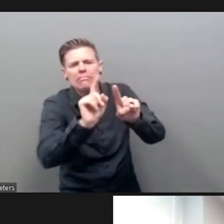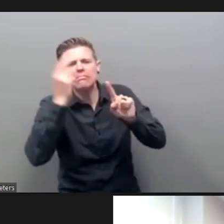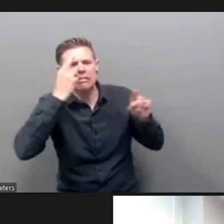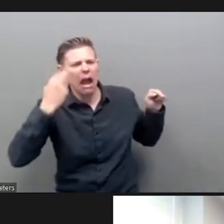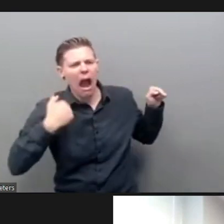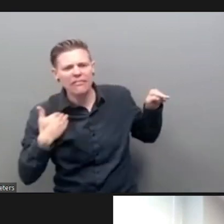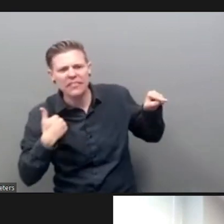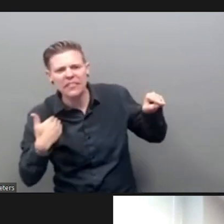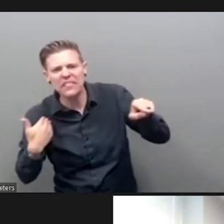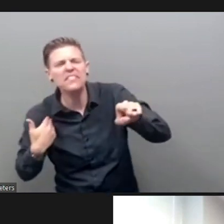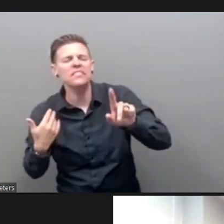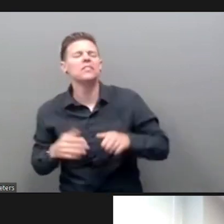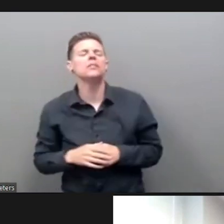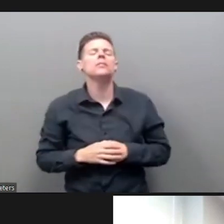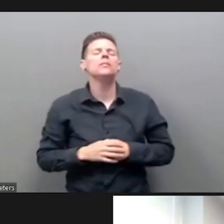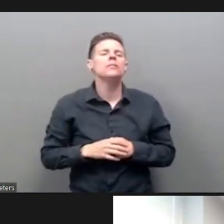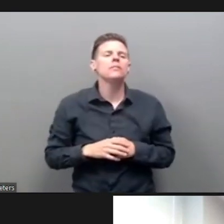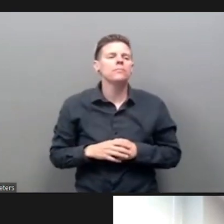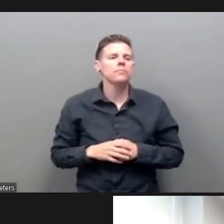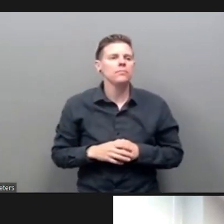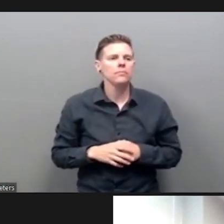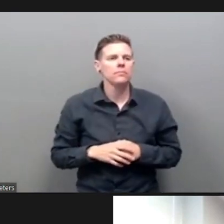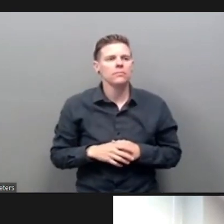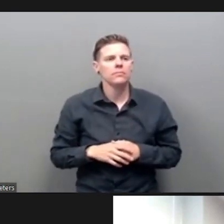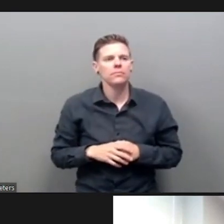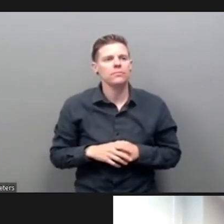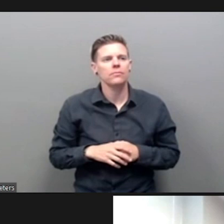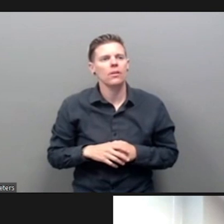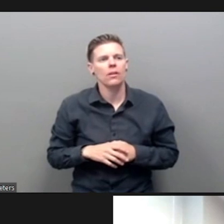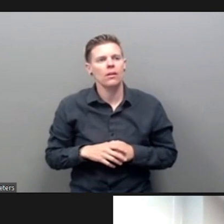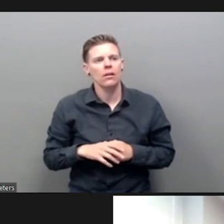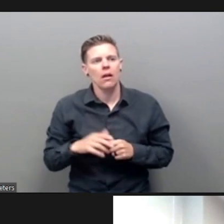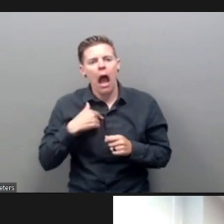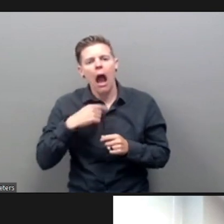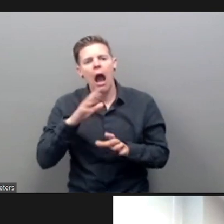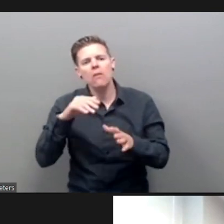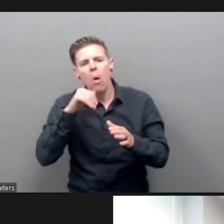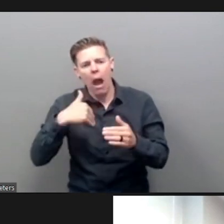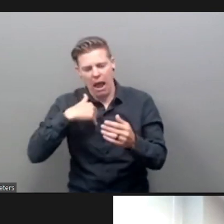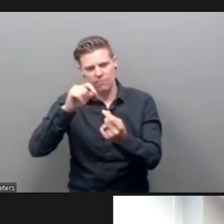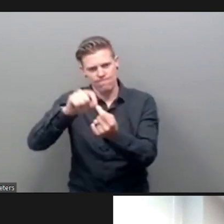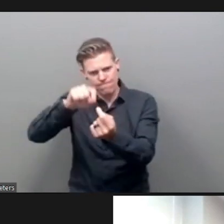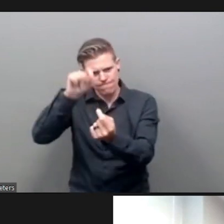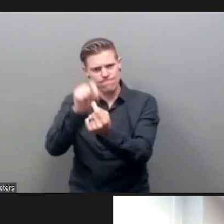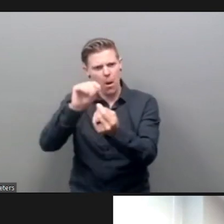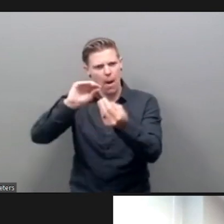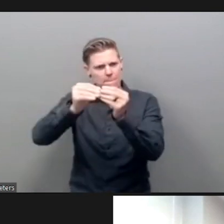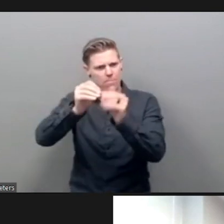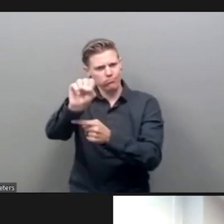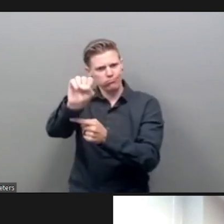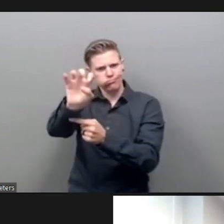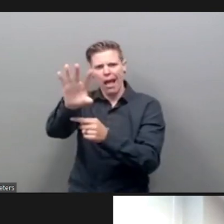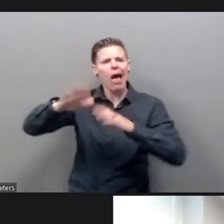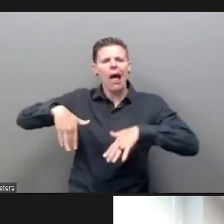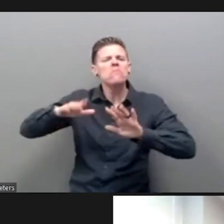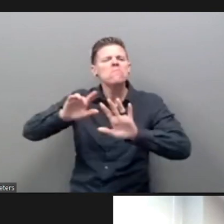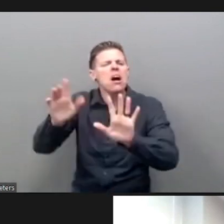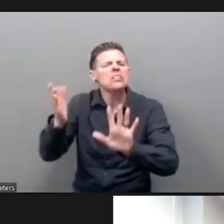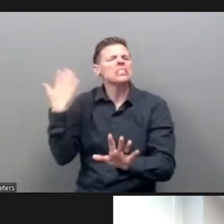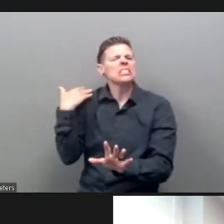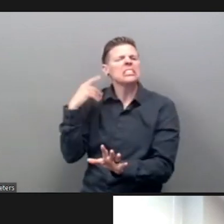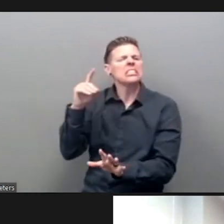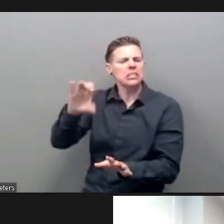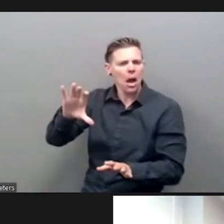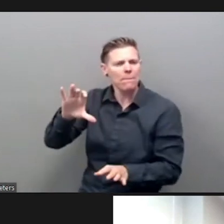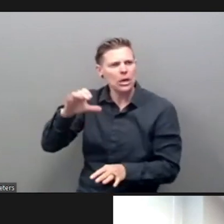not exact numbers because I don't have them. But as I was thinking about this really carefully over the weekend, I think the